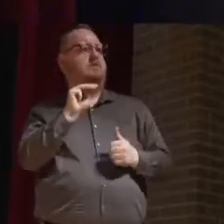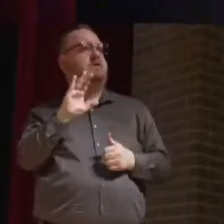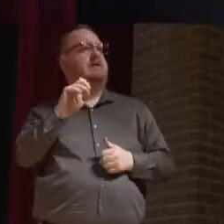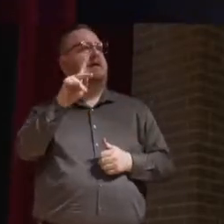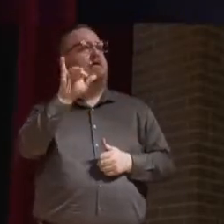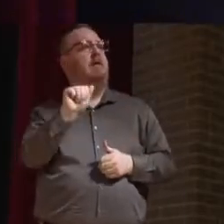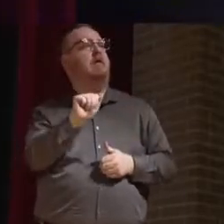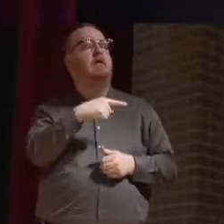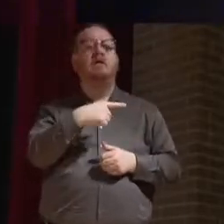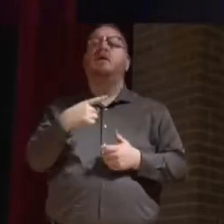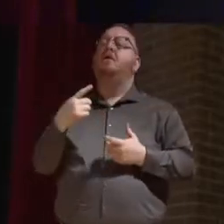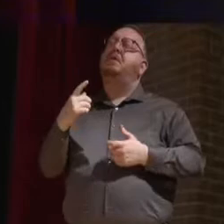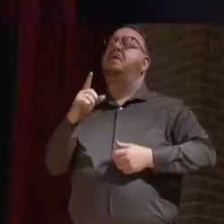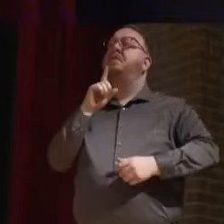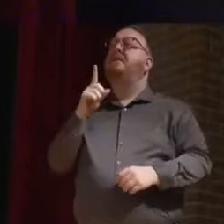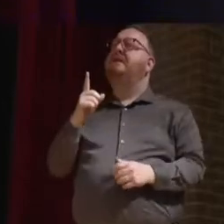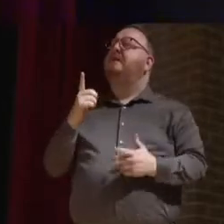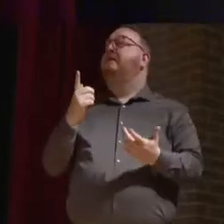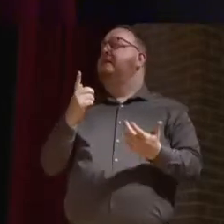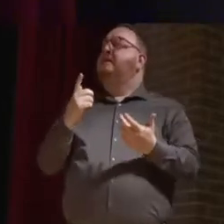with everybody. Okay. Like basically,